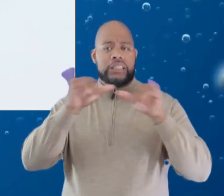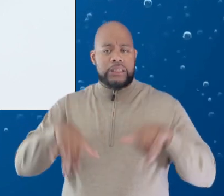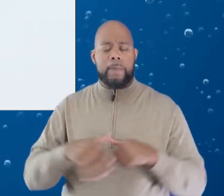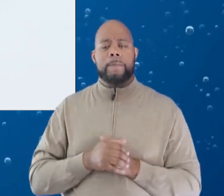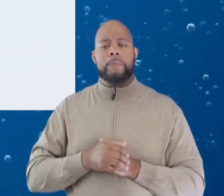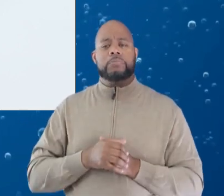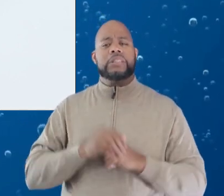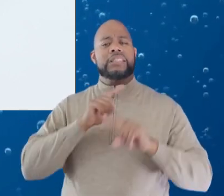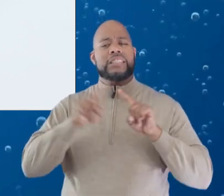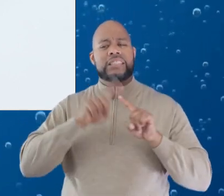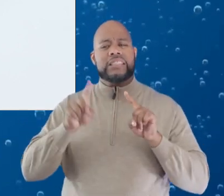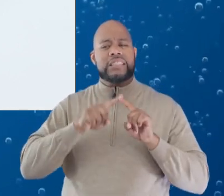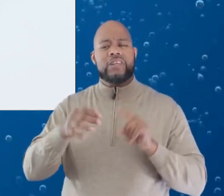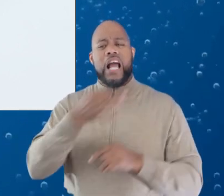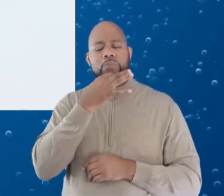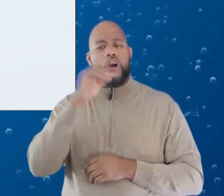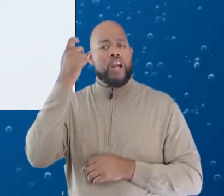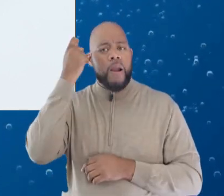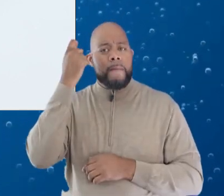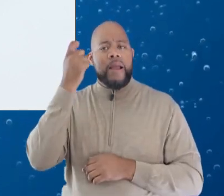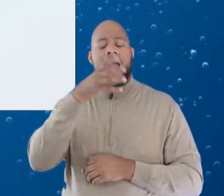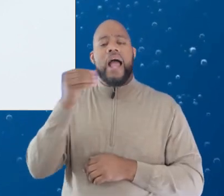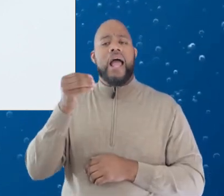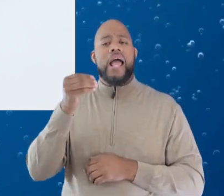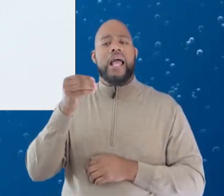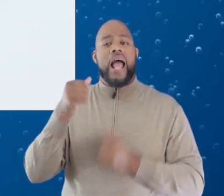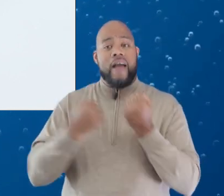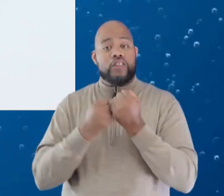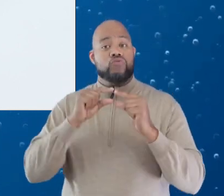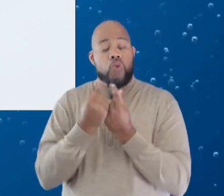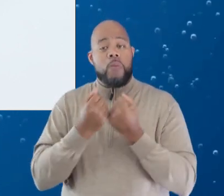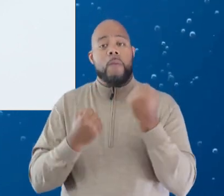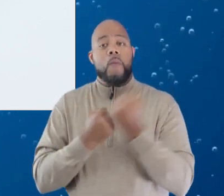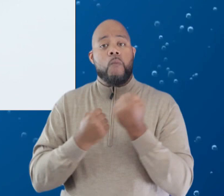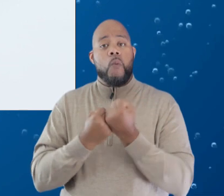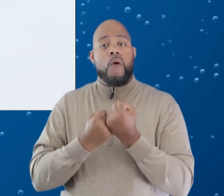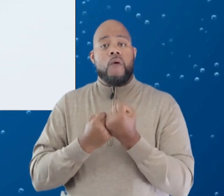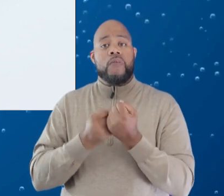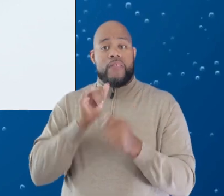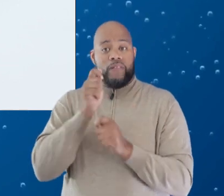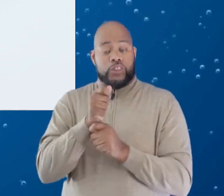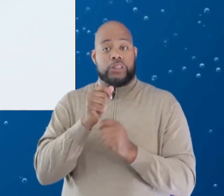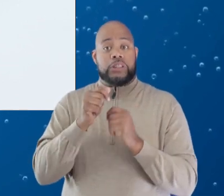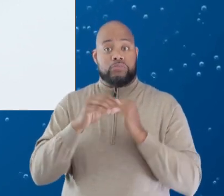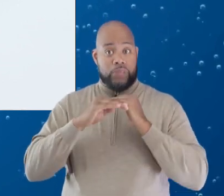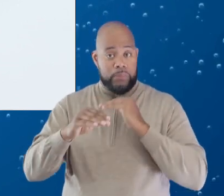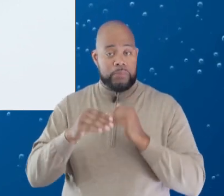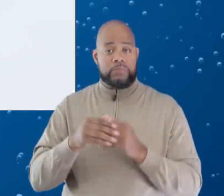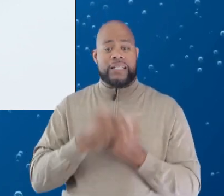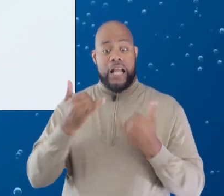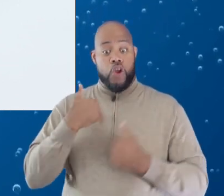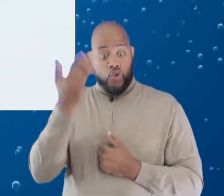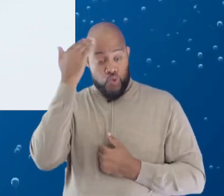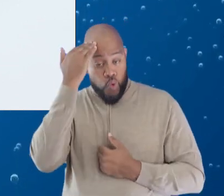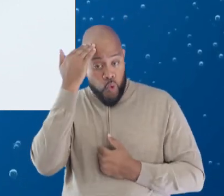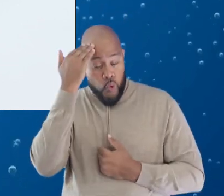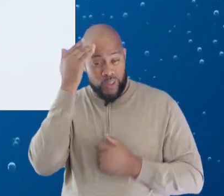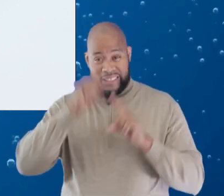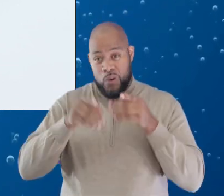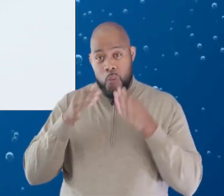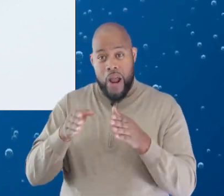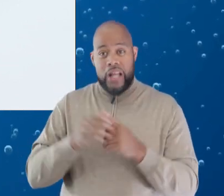ecosystems. Various experts, governments, and advocacy groups promote sustainable fishing methods. So now that we